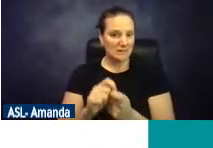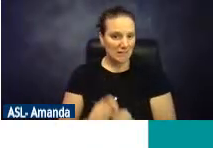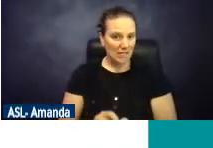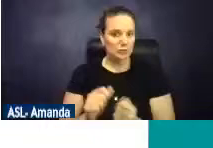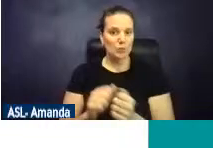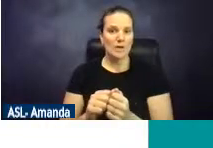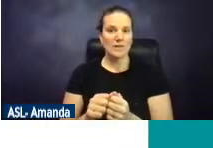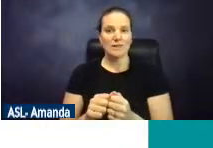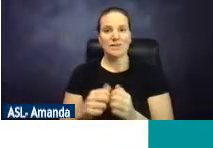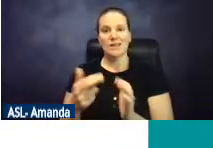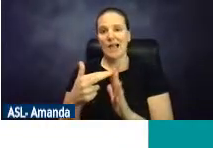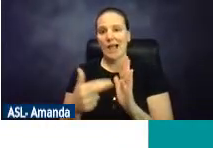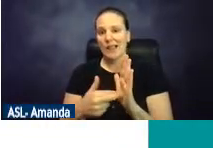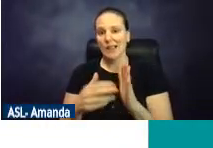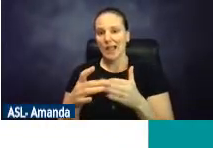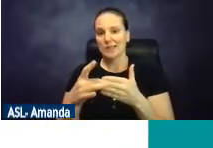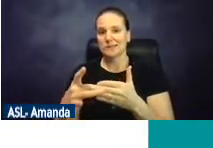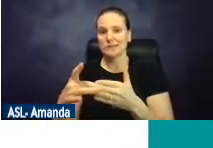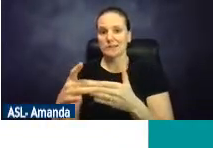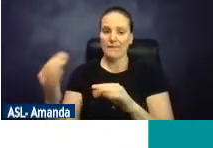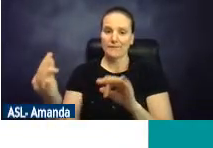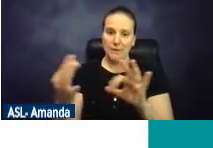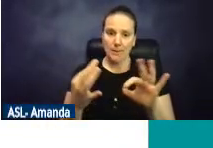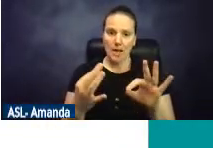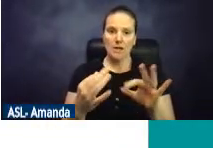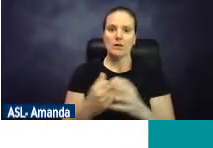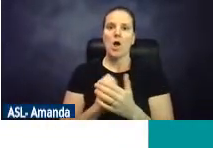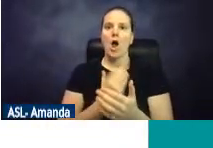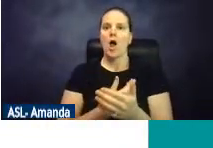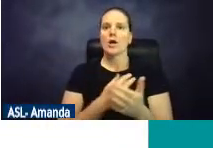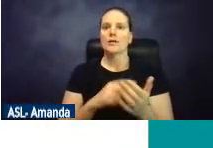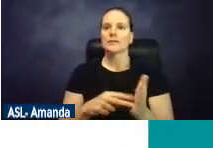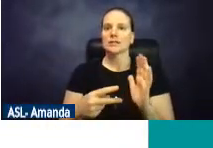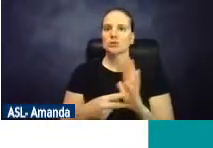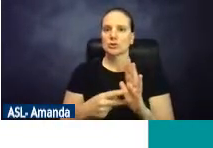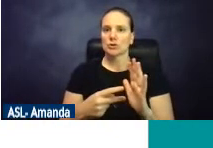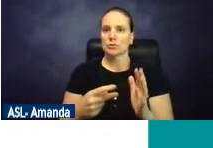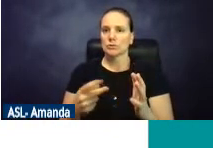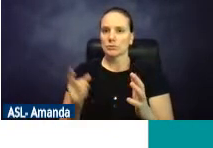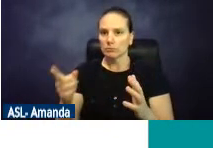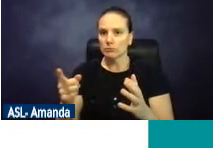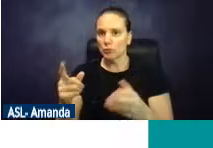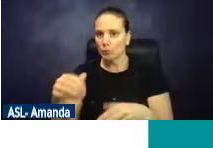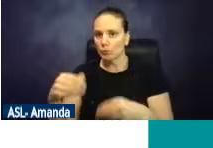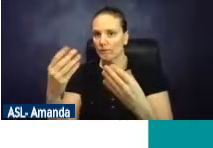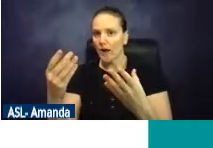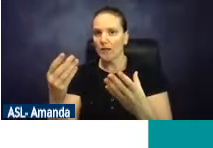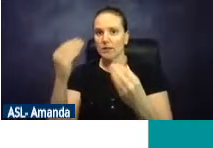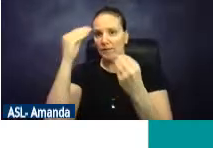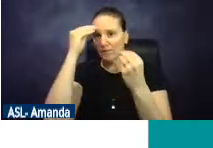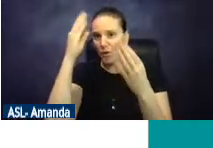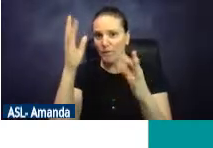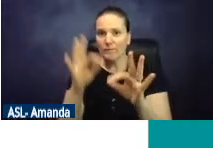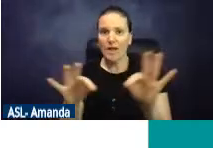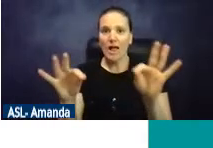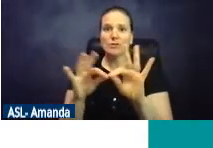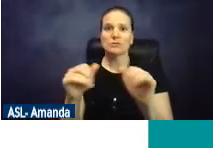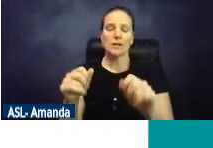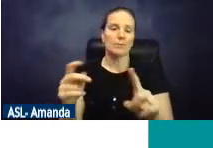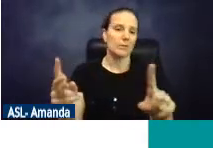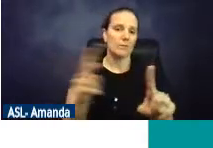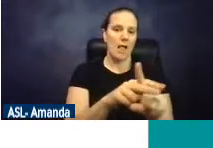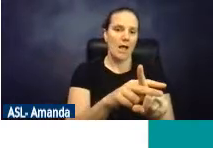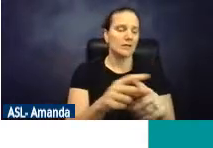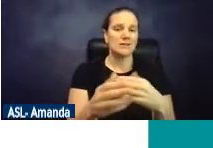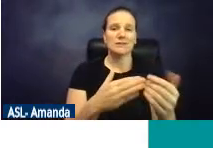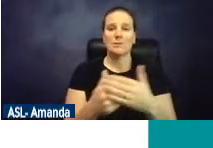got feedback, our intention was to get that in a way that provided informed values that then can be applied regardless of the